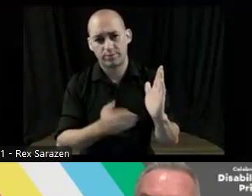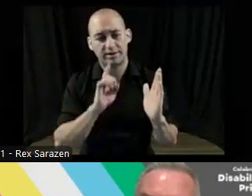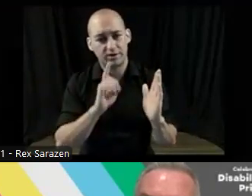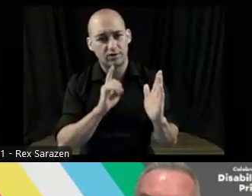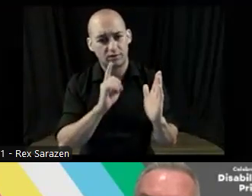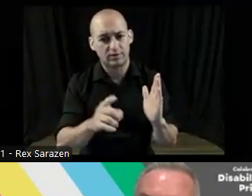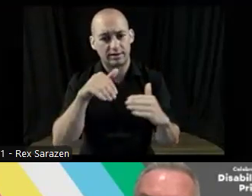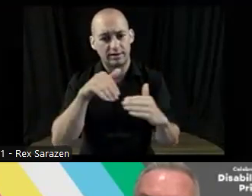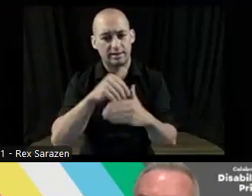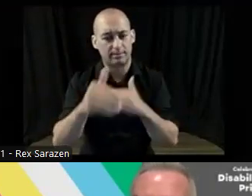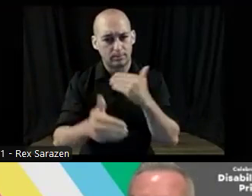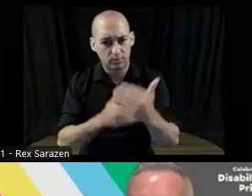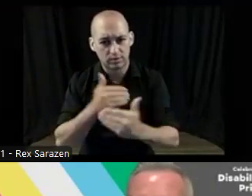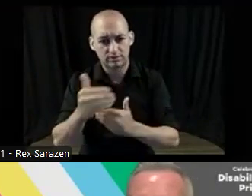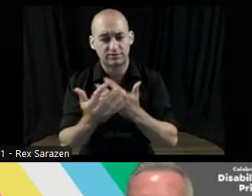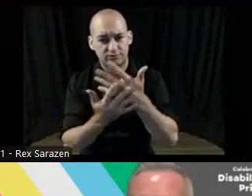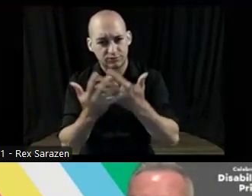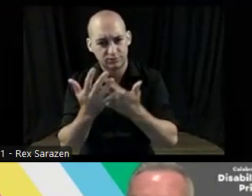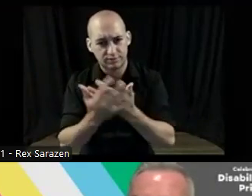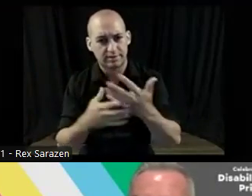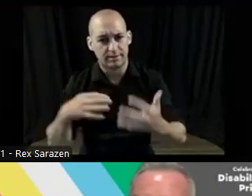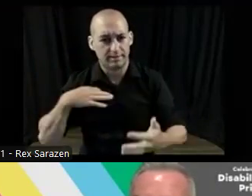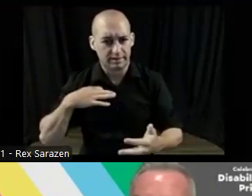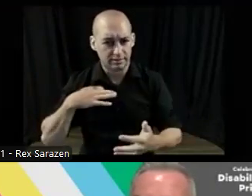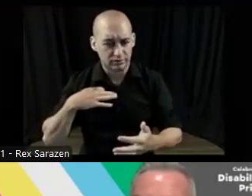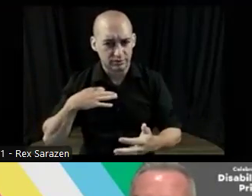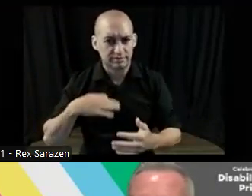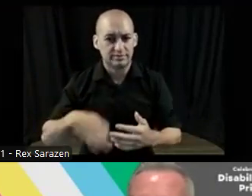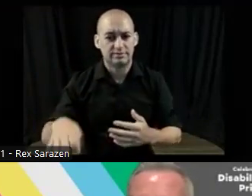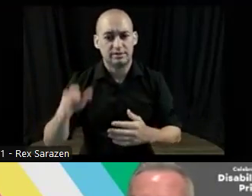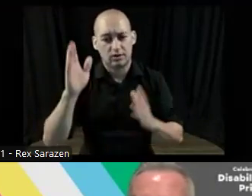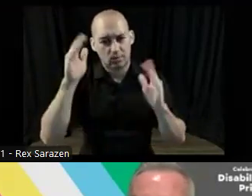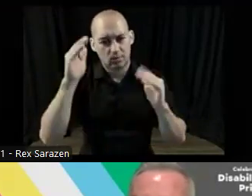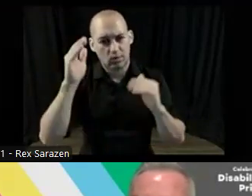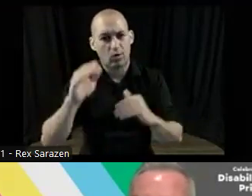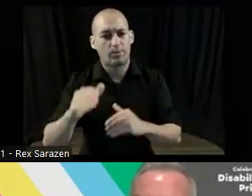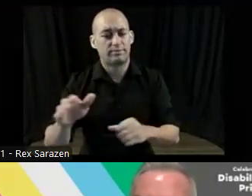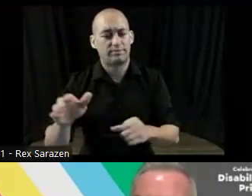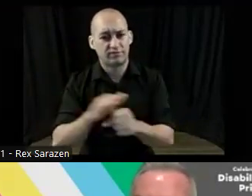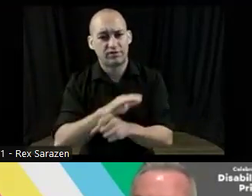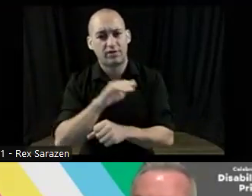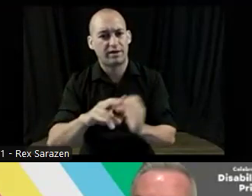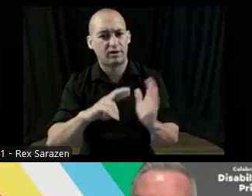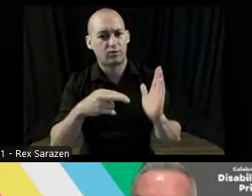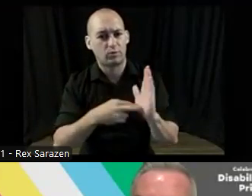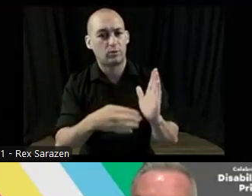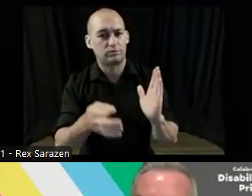in the process of screening applications, and we hope to fill the role very